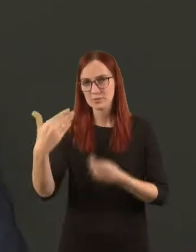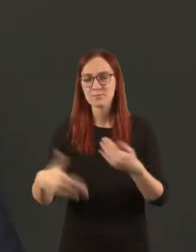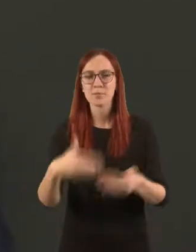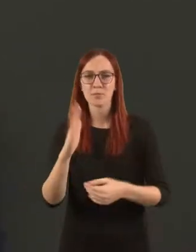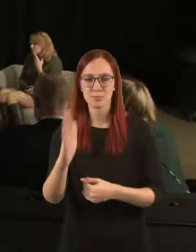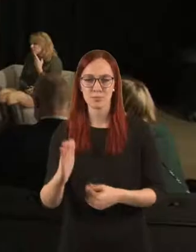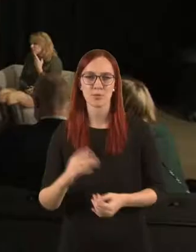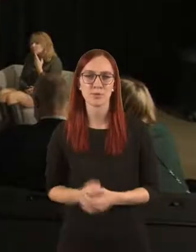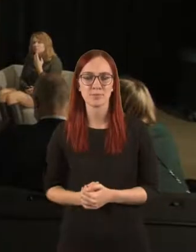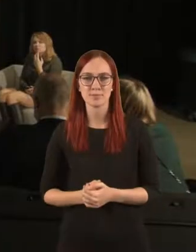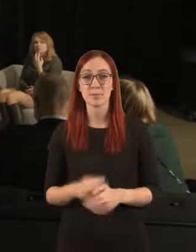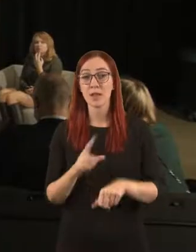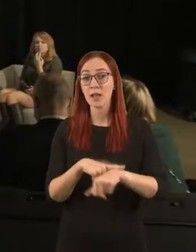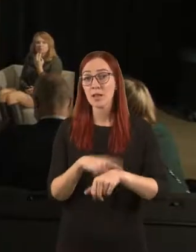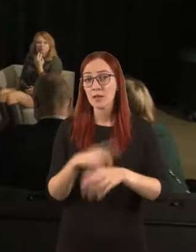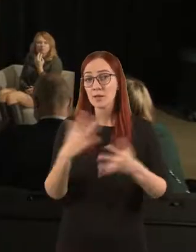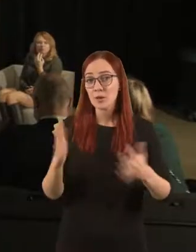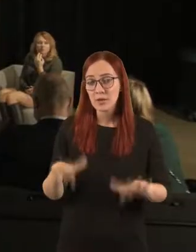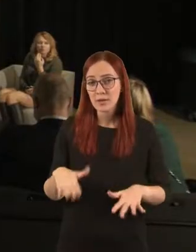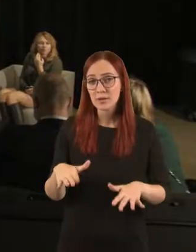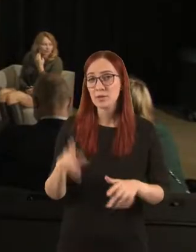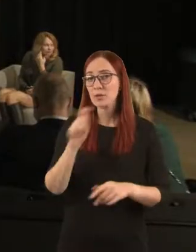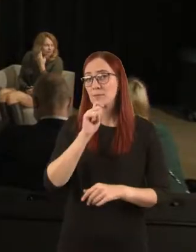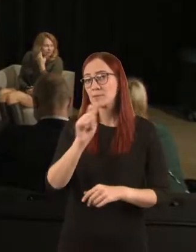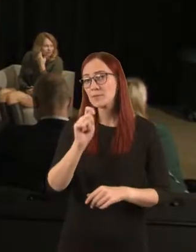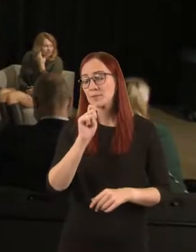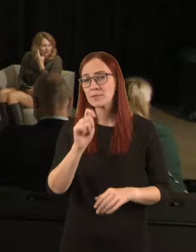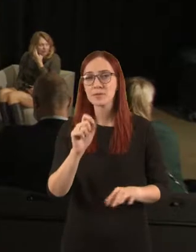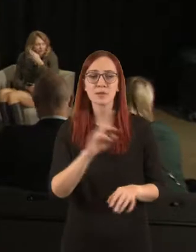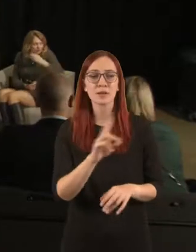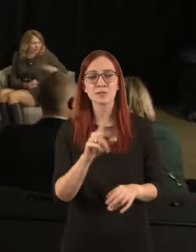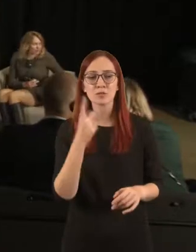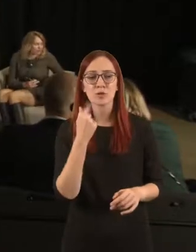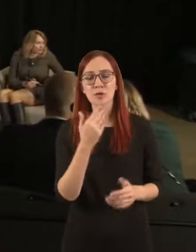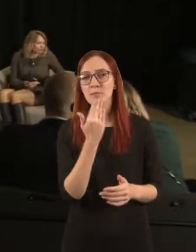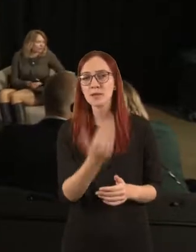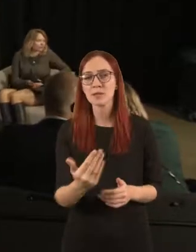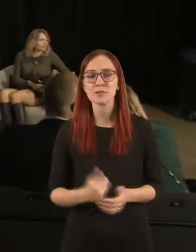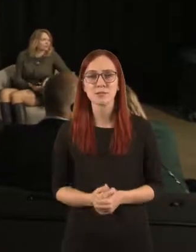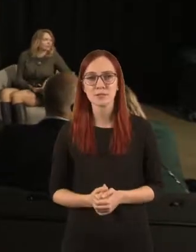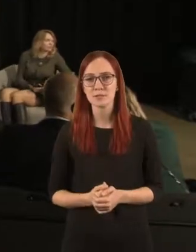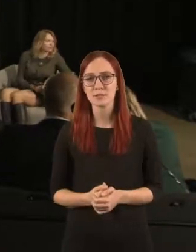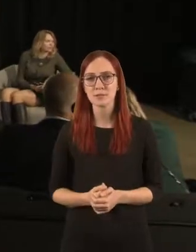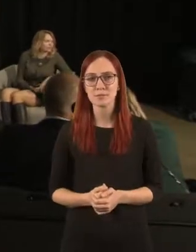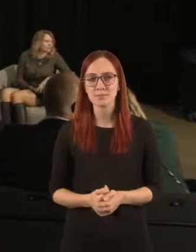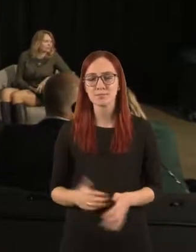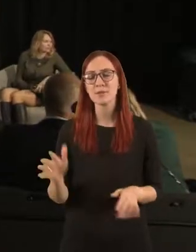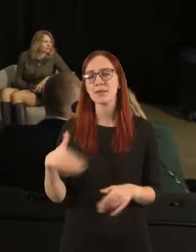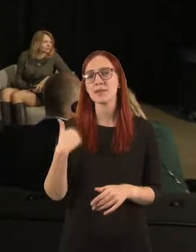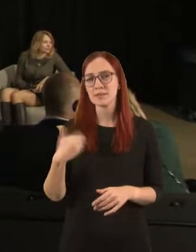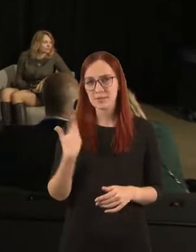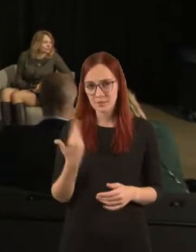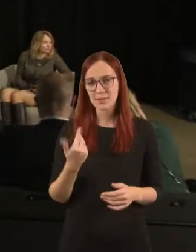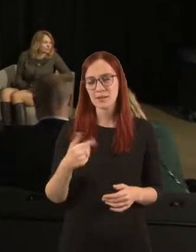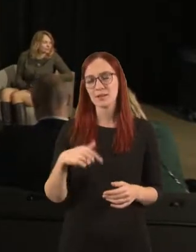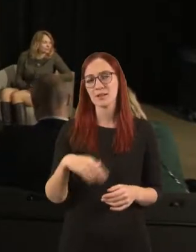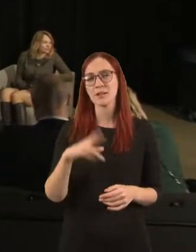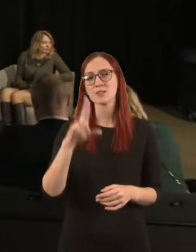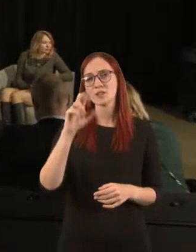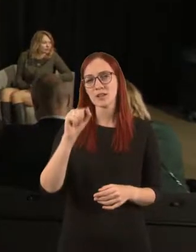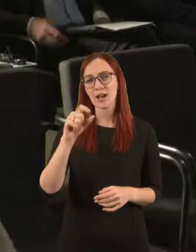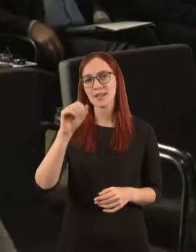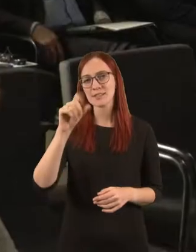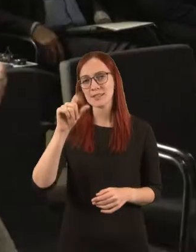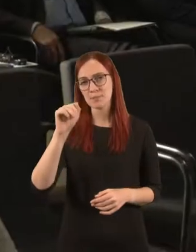but I believe that we will take the necessary steps. We still have some time for questions from the audience.